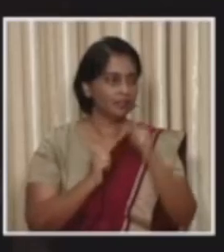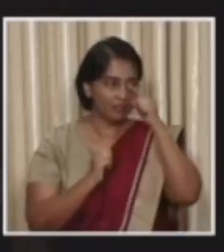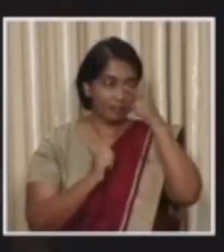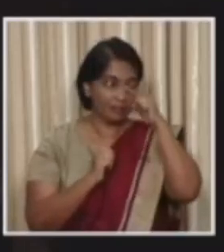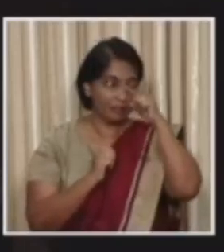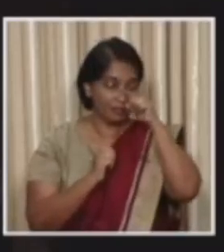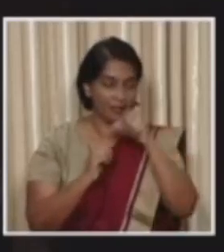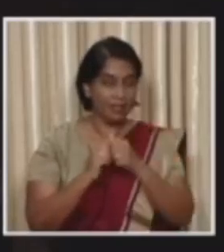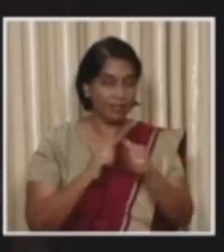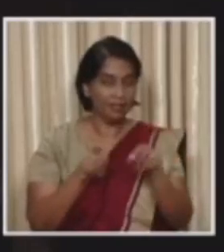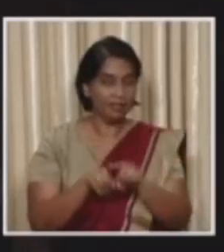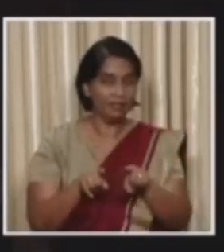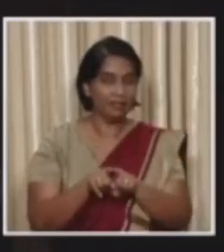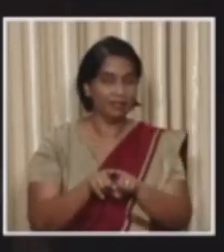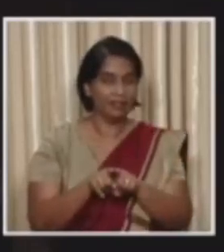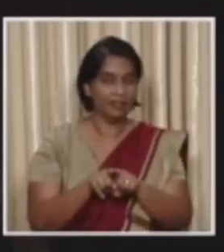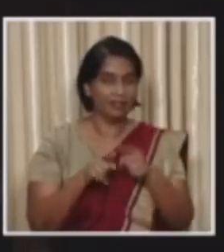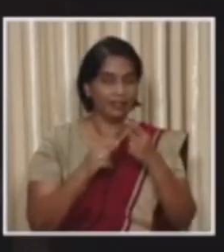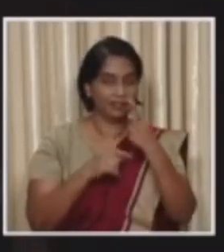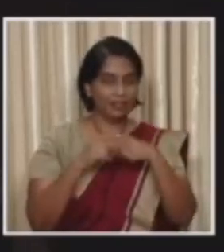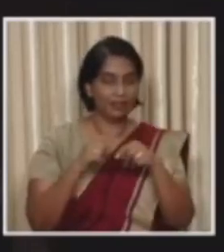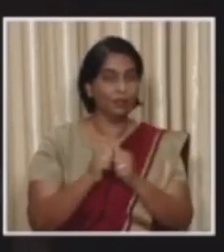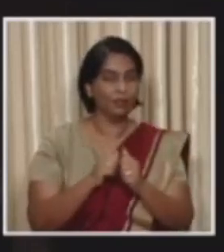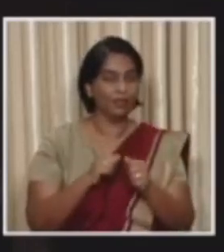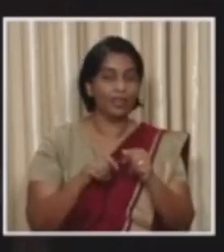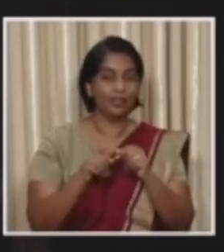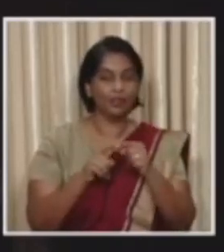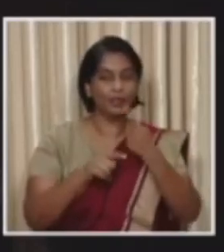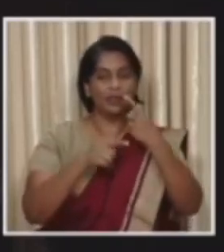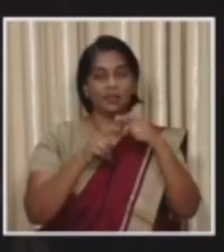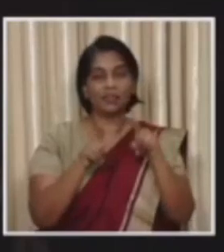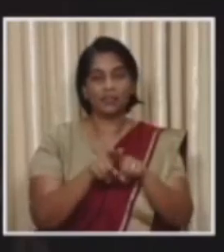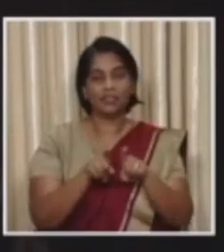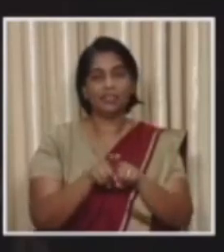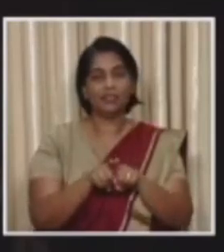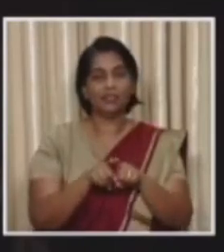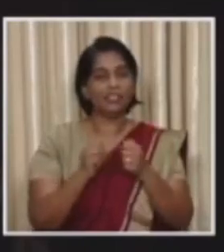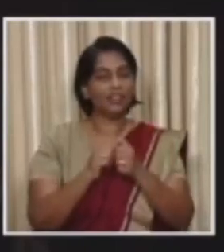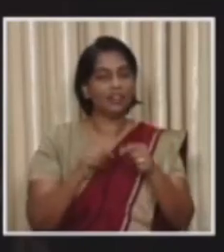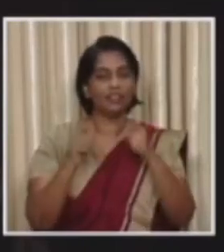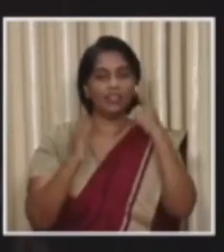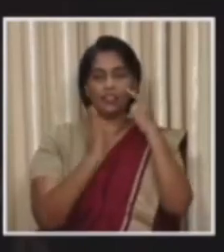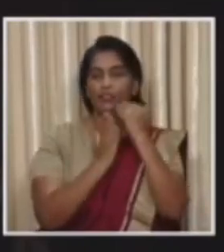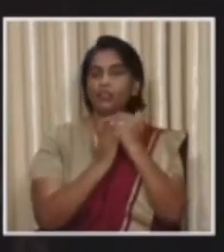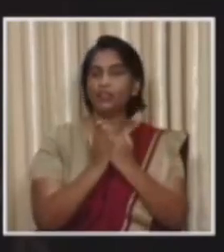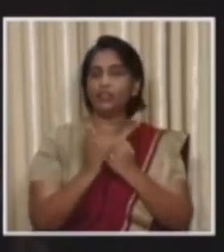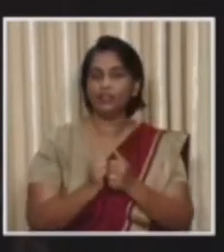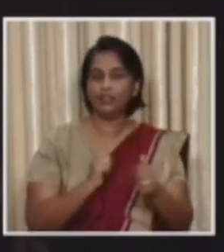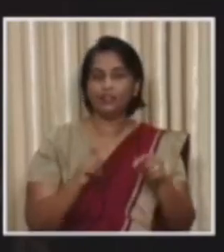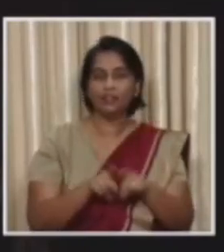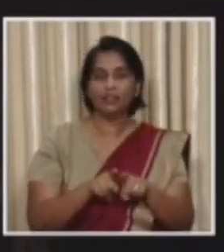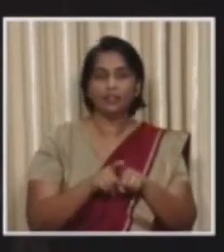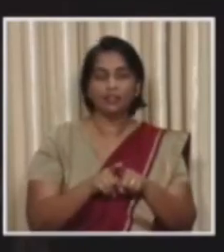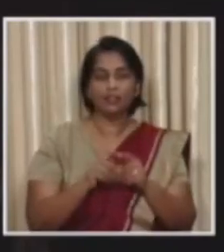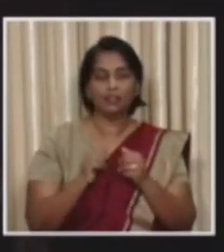office will be able to say, one we can agree or disagree. But that is very important because it is